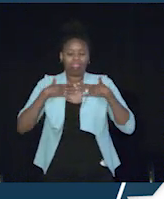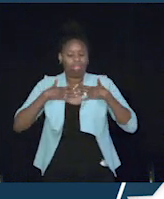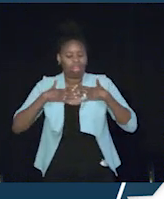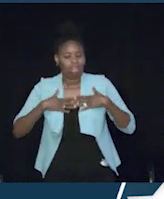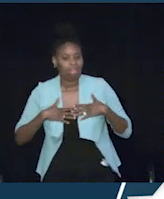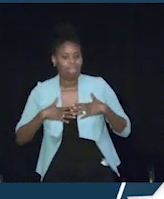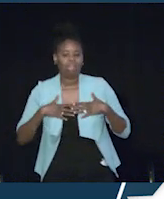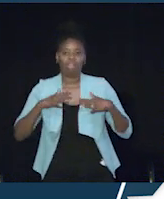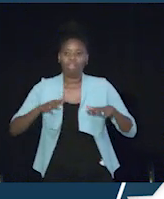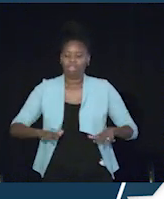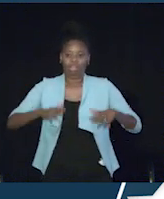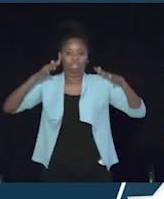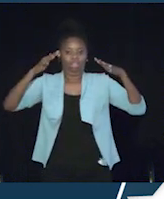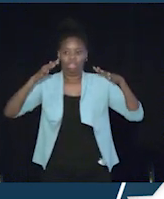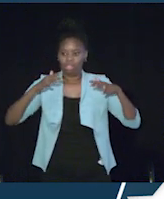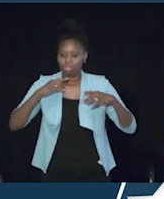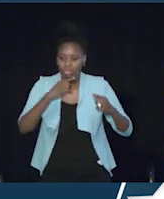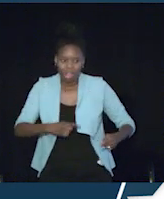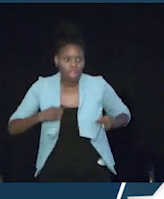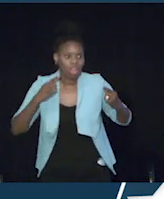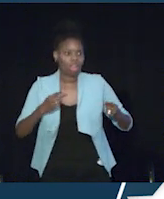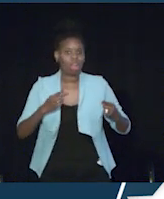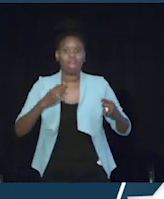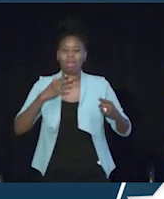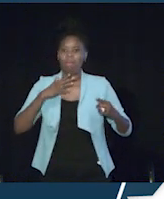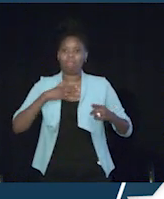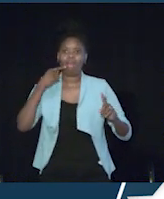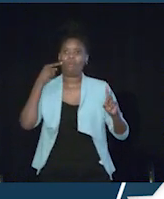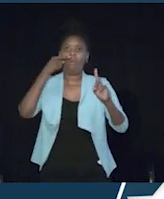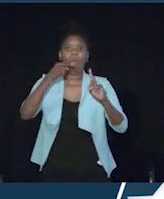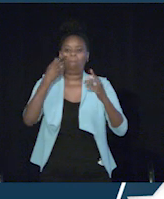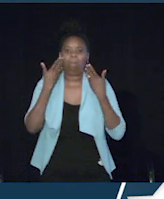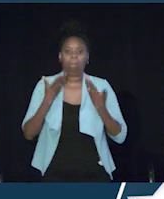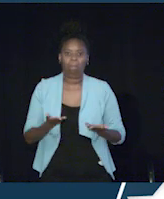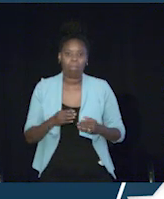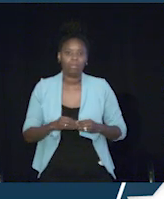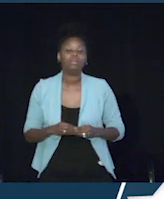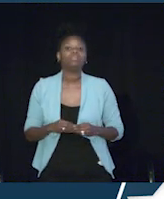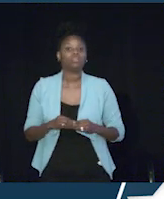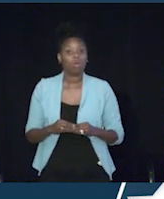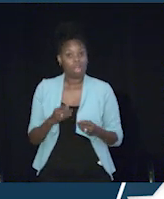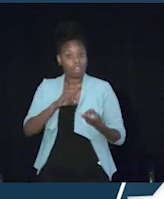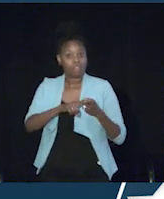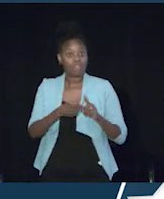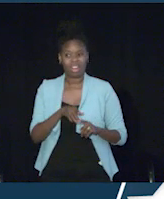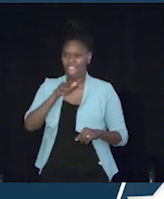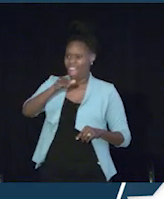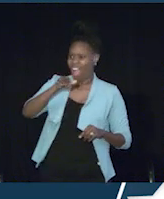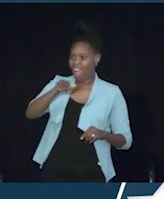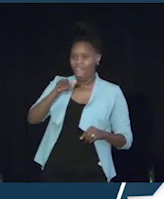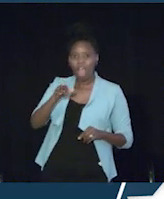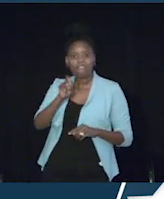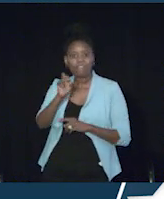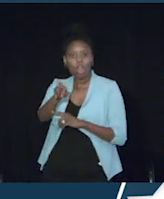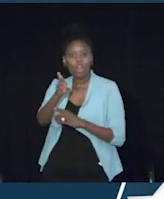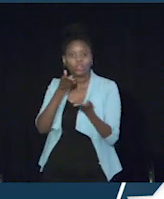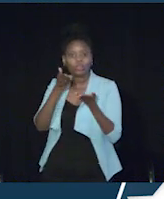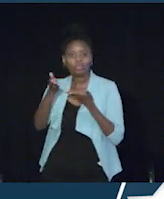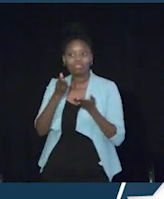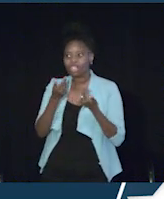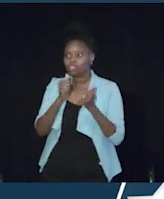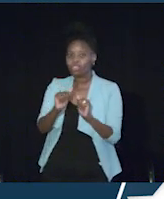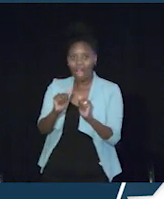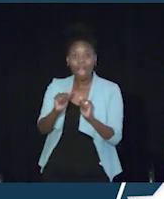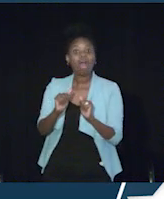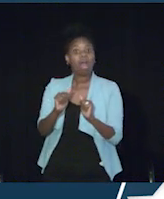depression and anxiety, kind of struggling to find his place. So a friend recommended that he try VR, so he came to meet with a